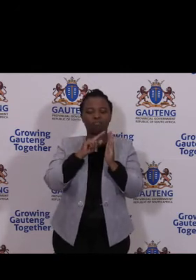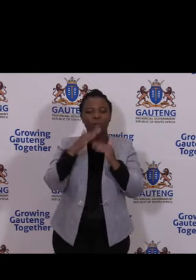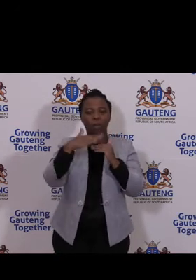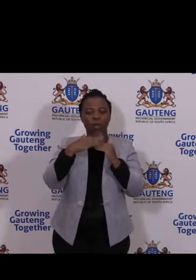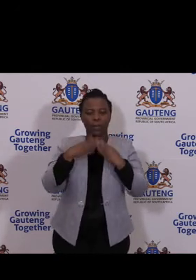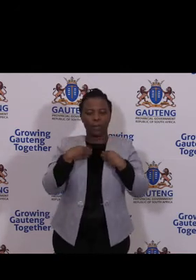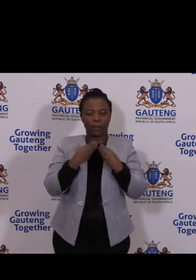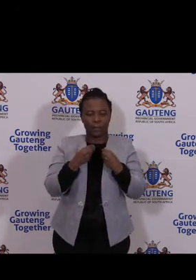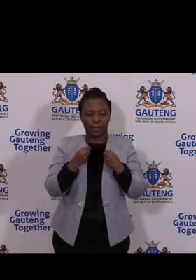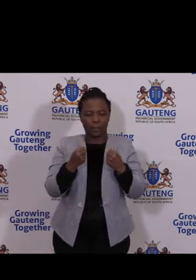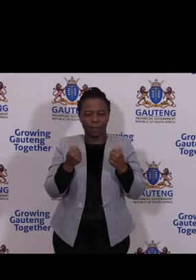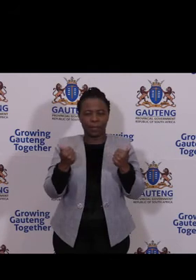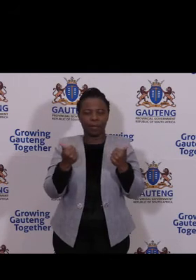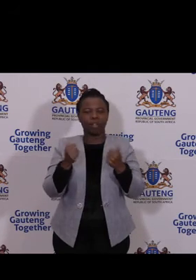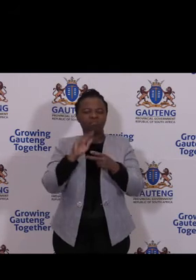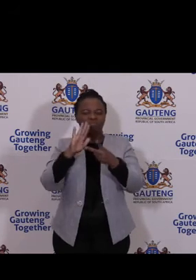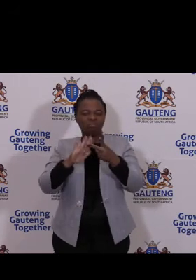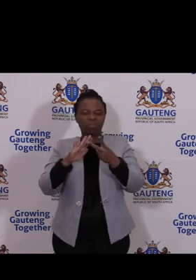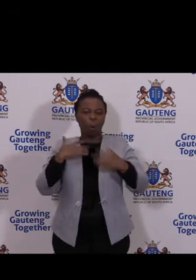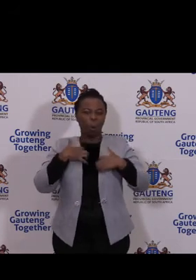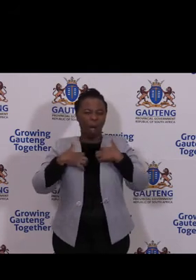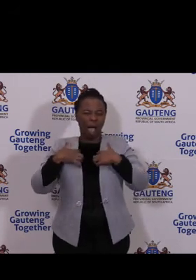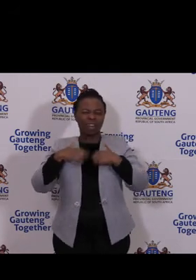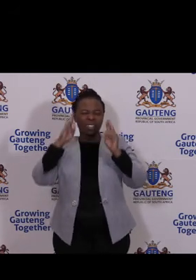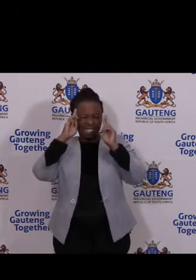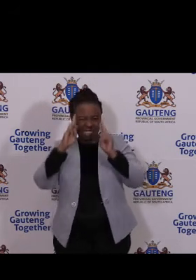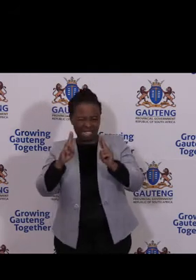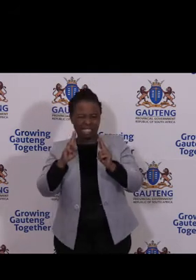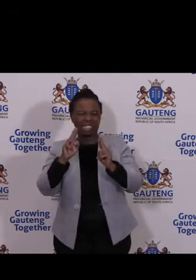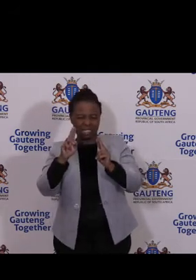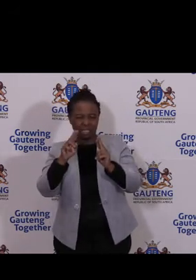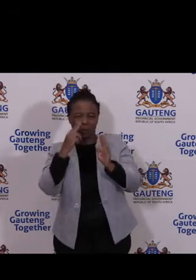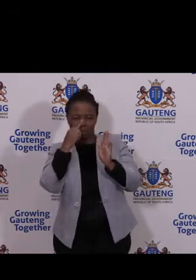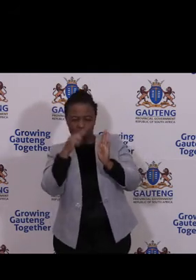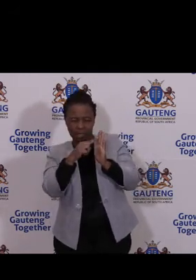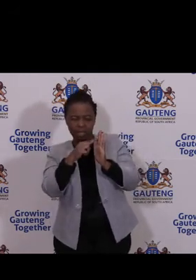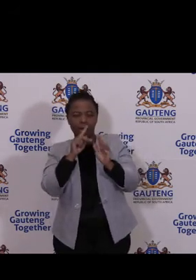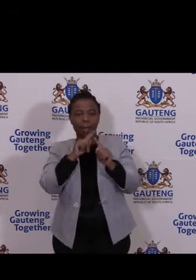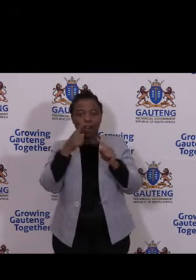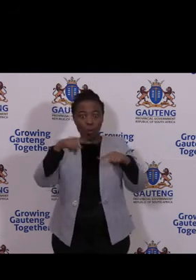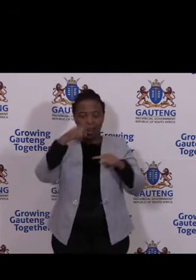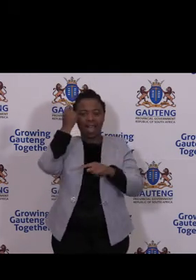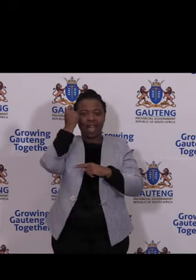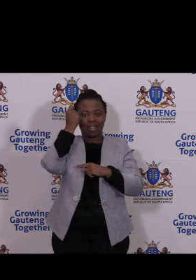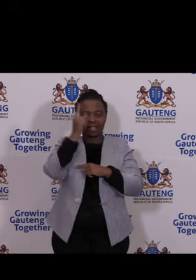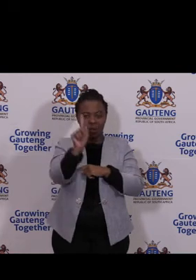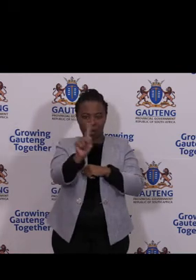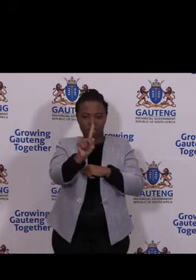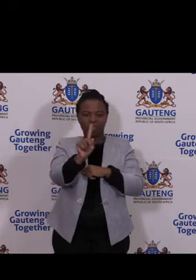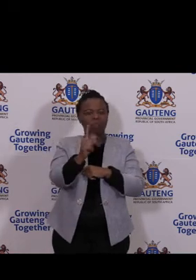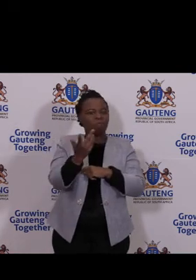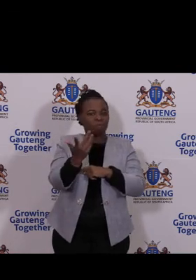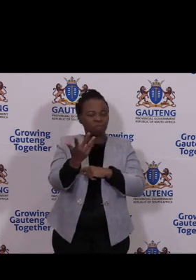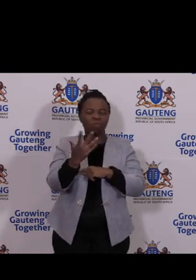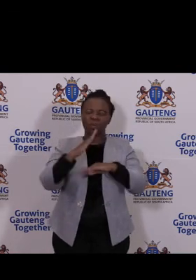of a great worry, it's still the number of deaths that you are seeing. But you will also understand that there is a lot that can